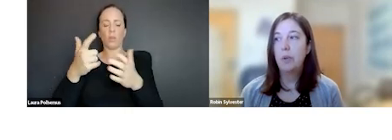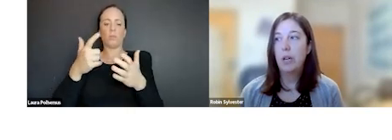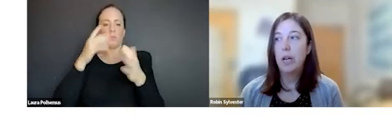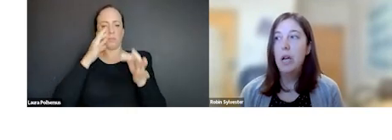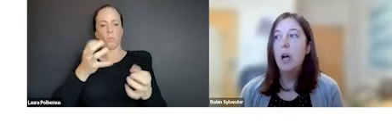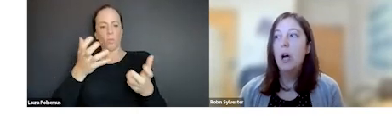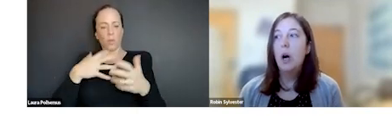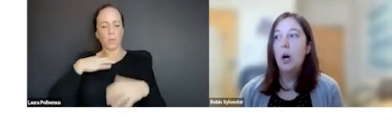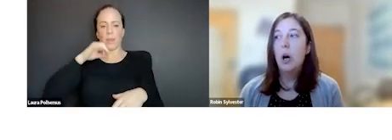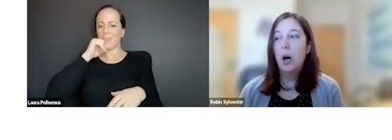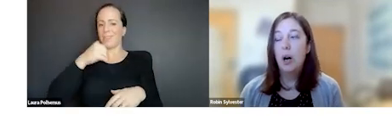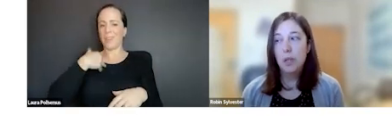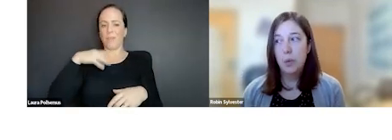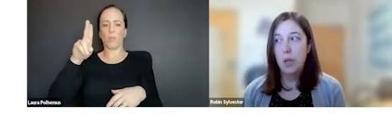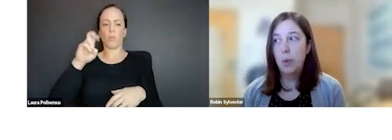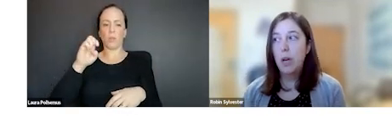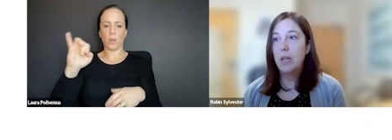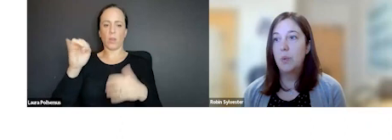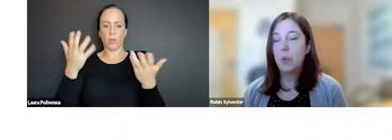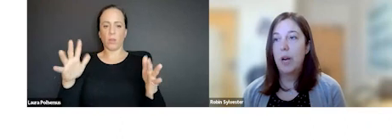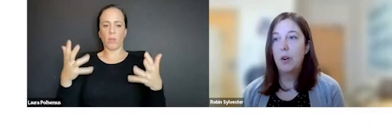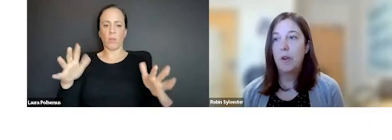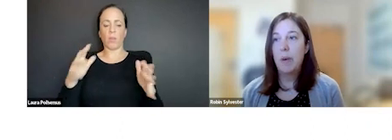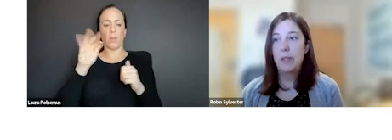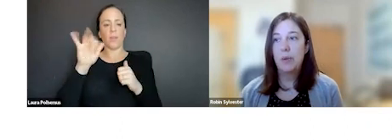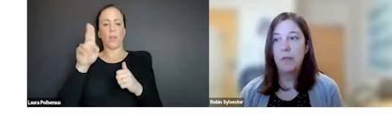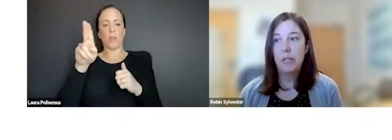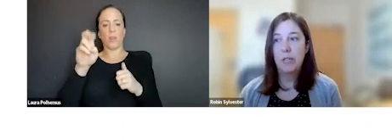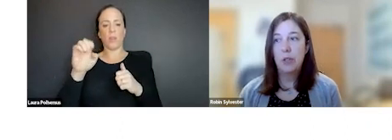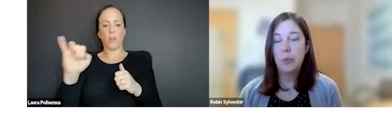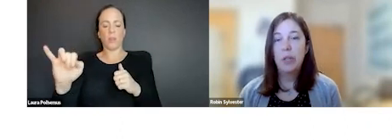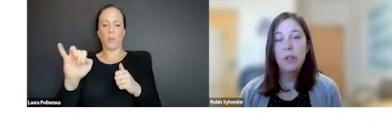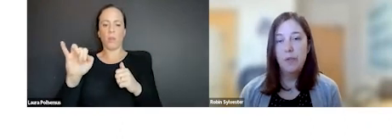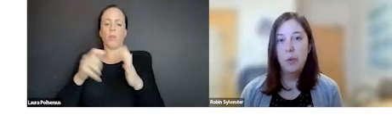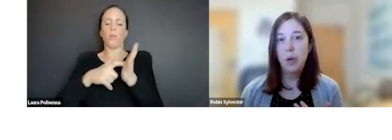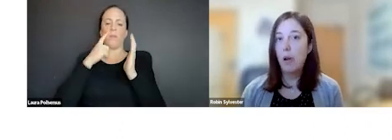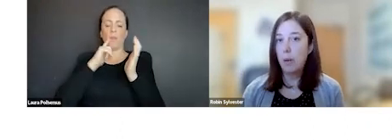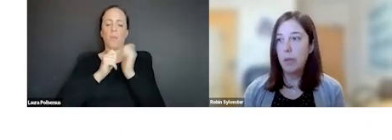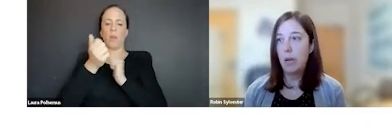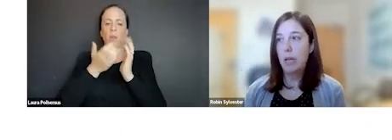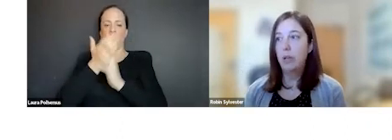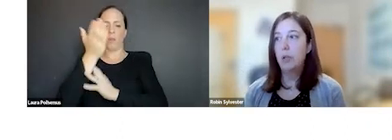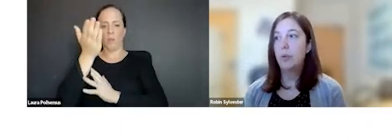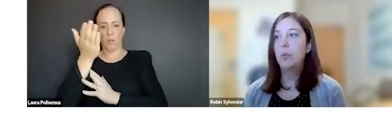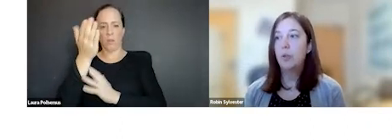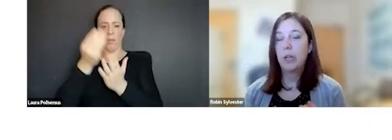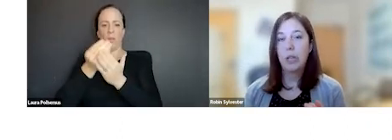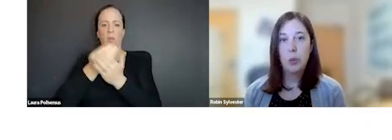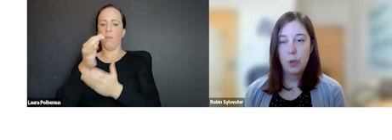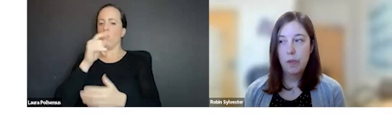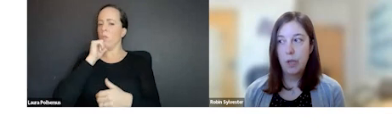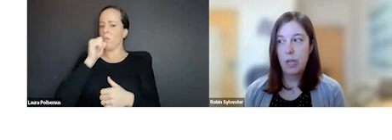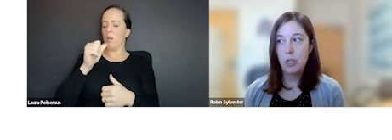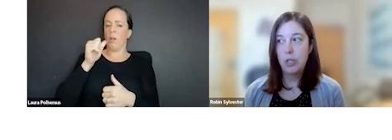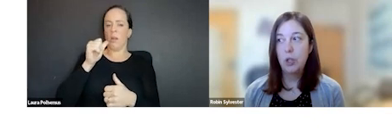have a UEI. Also, the UEI is required for pass-through funding. So even if you are not applying directly